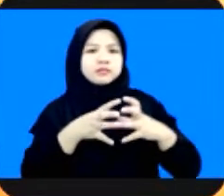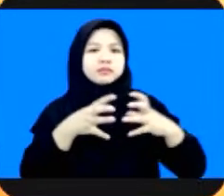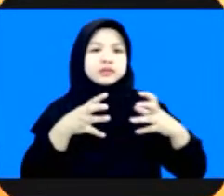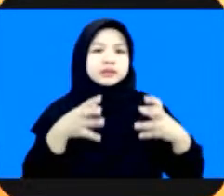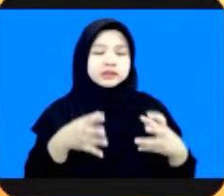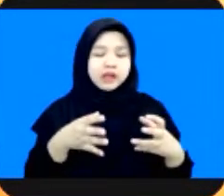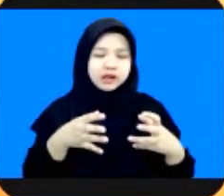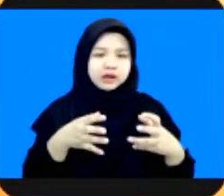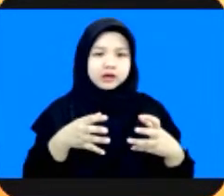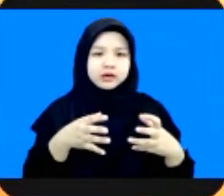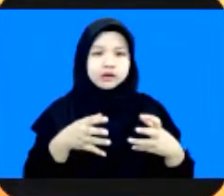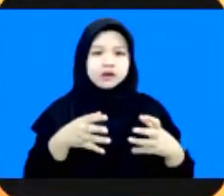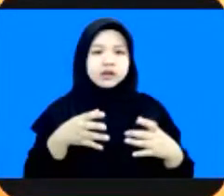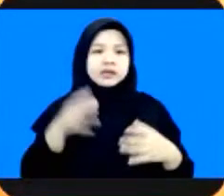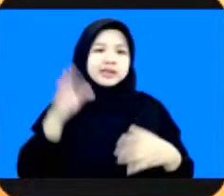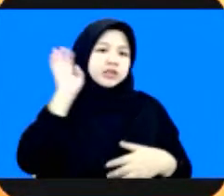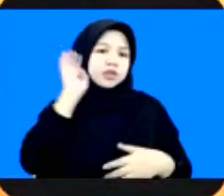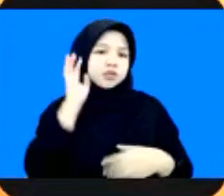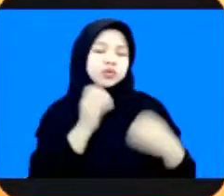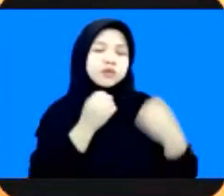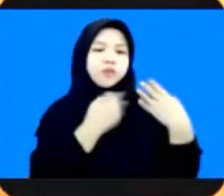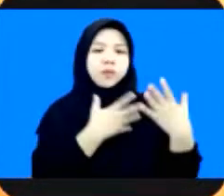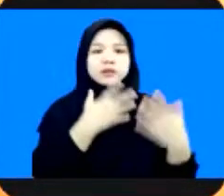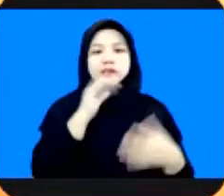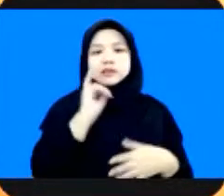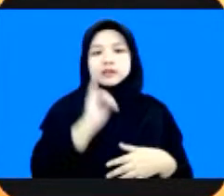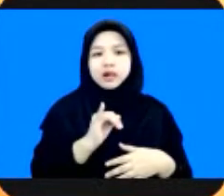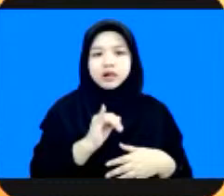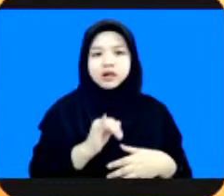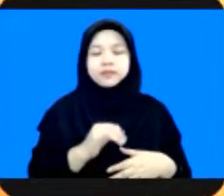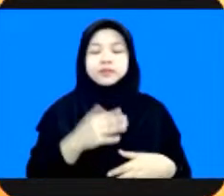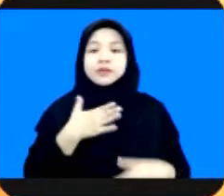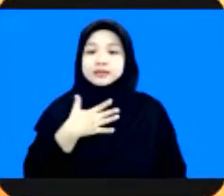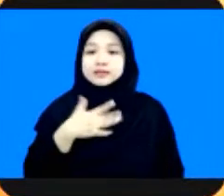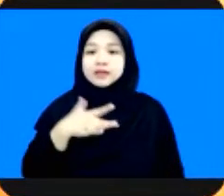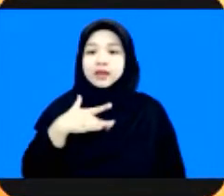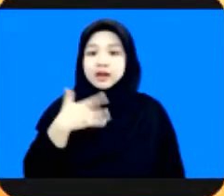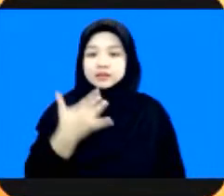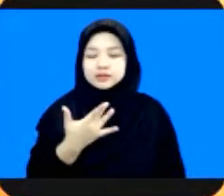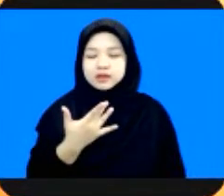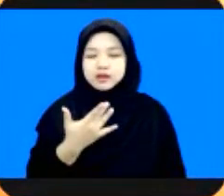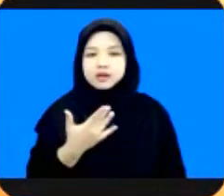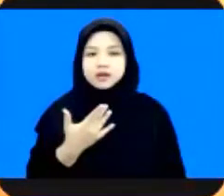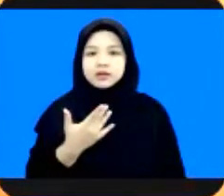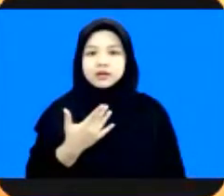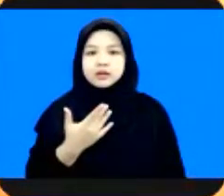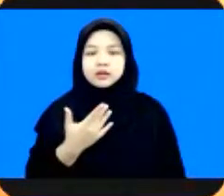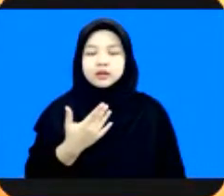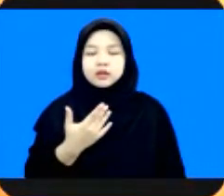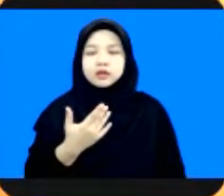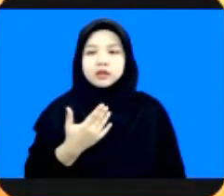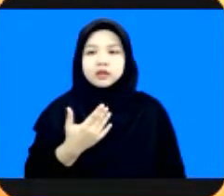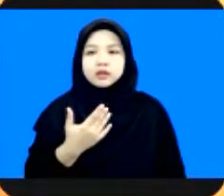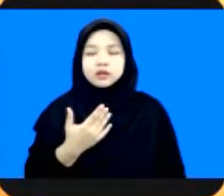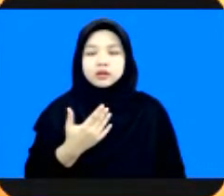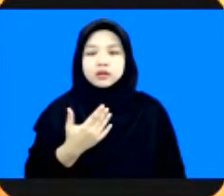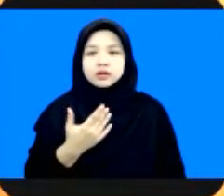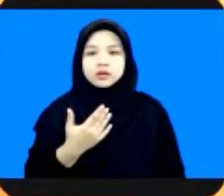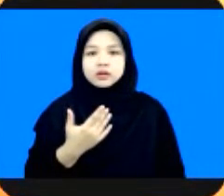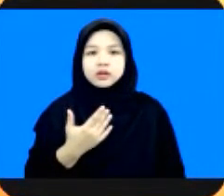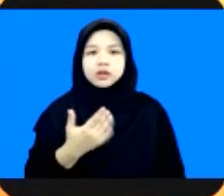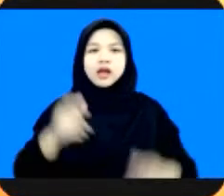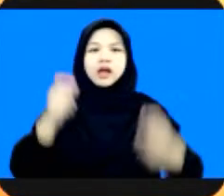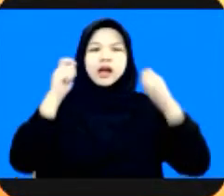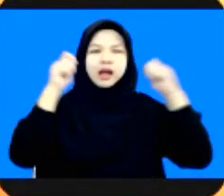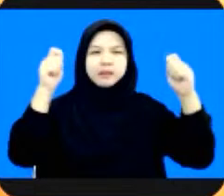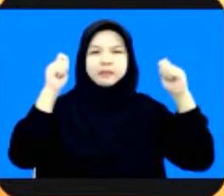and I think the black campaign or the attacks on